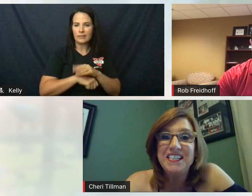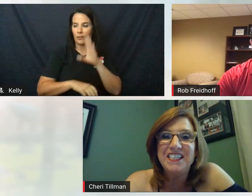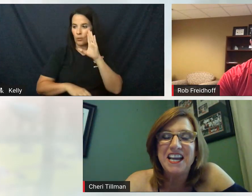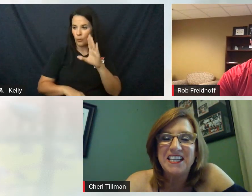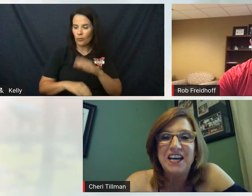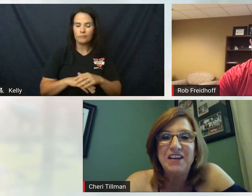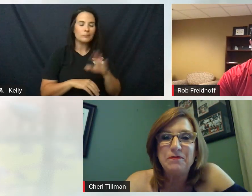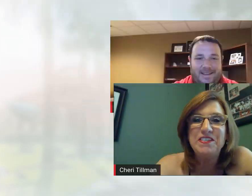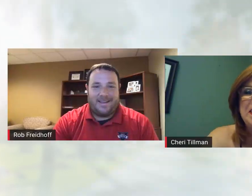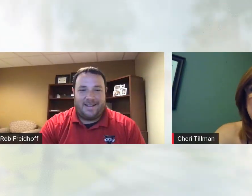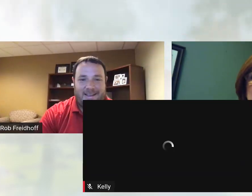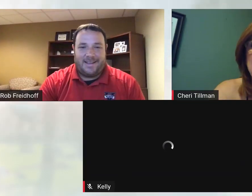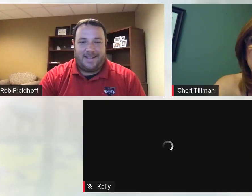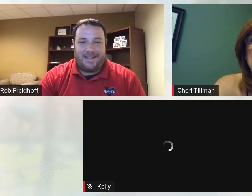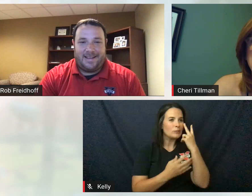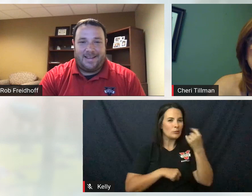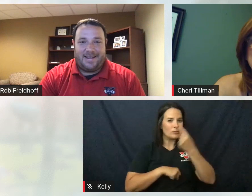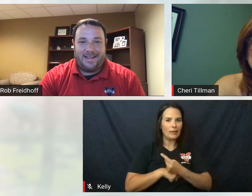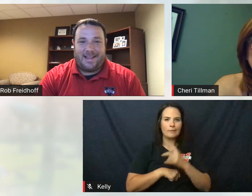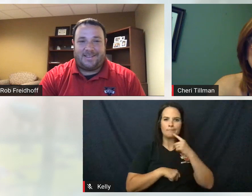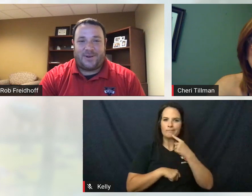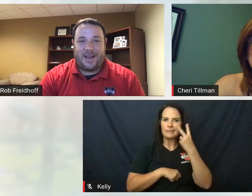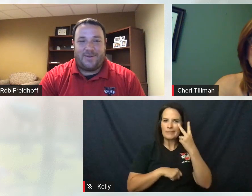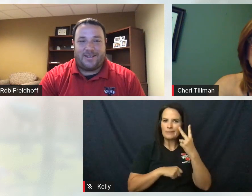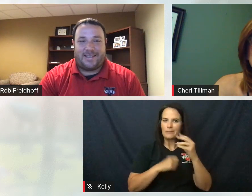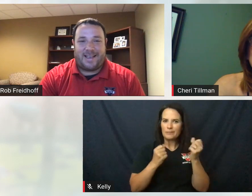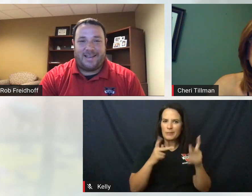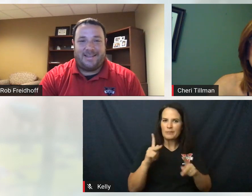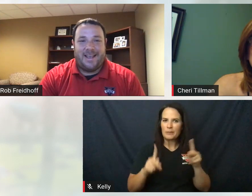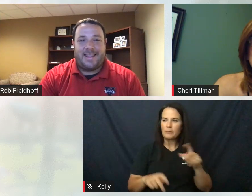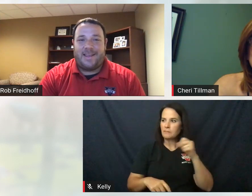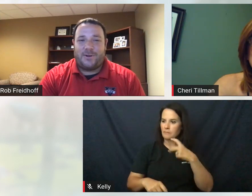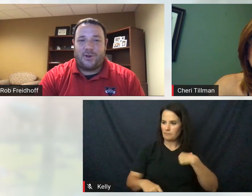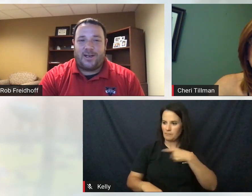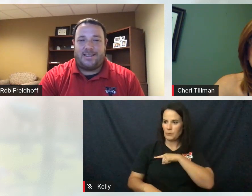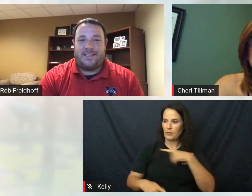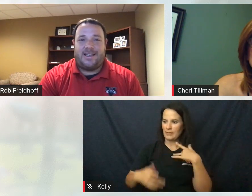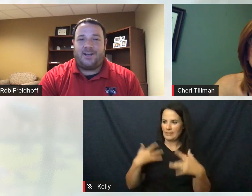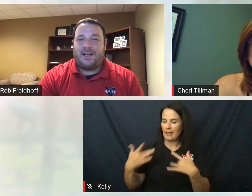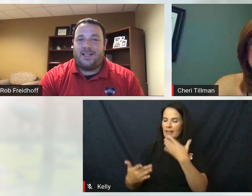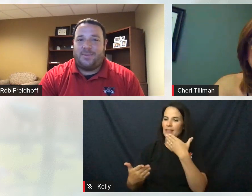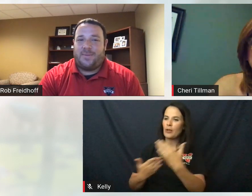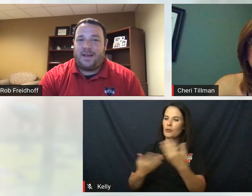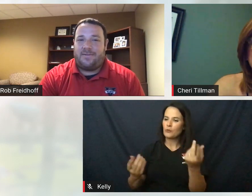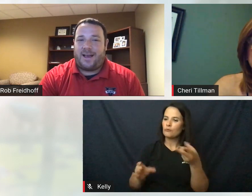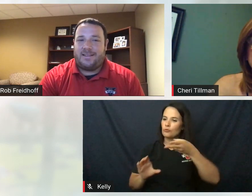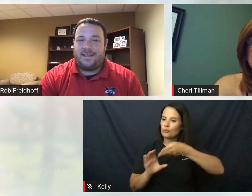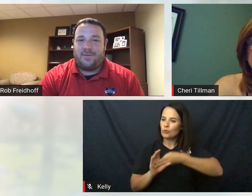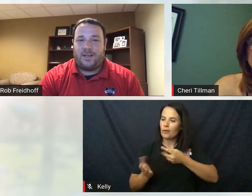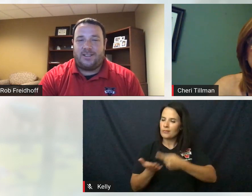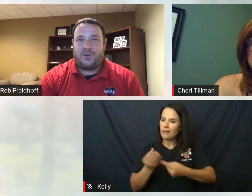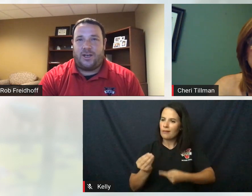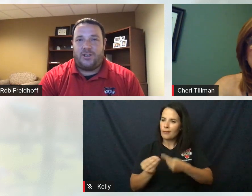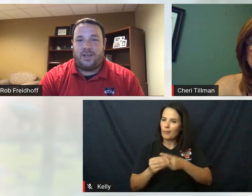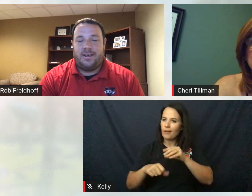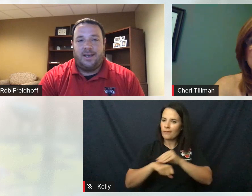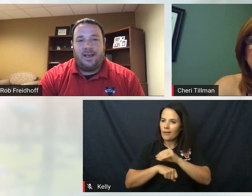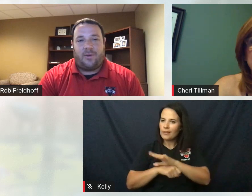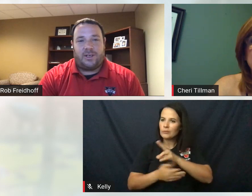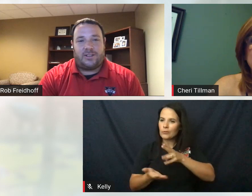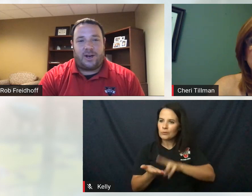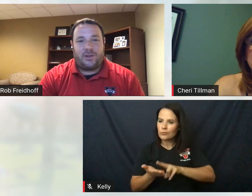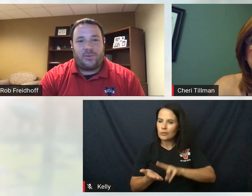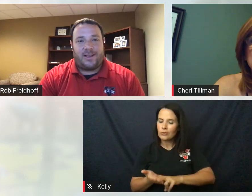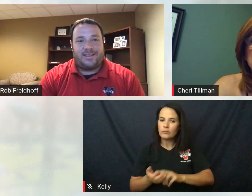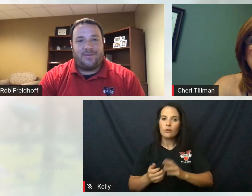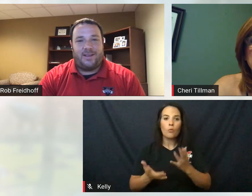you today? I've missed seeing everyone. That's right. We're excited. Thank you for joining us today to talk a little bit about advising and registration. We're